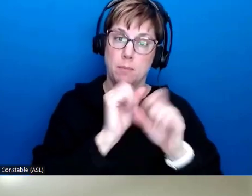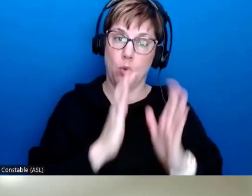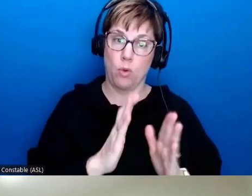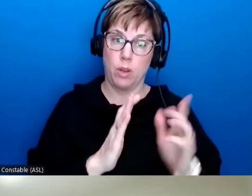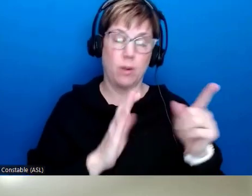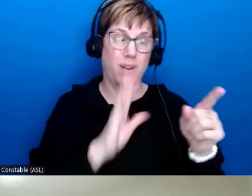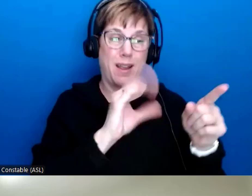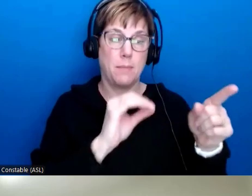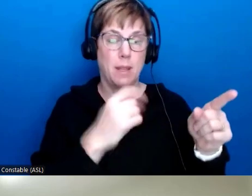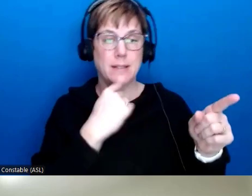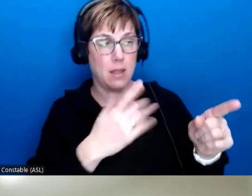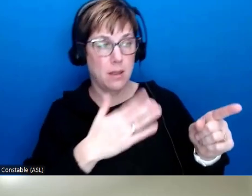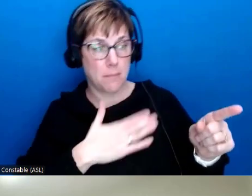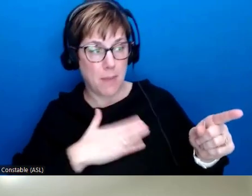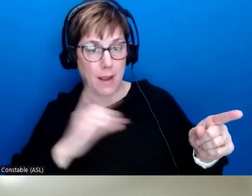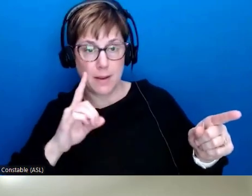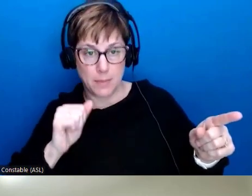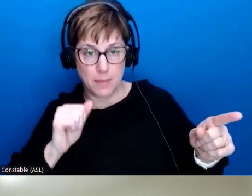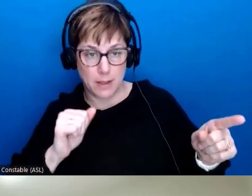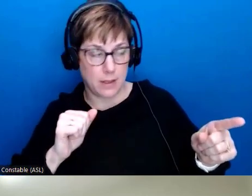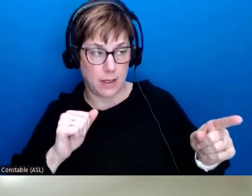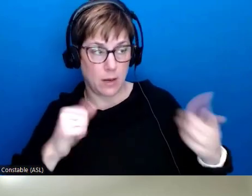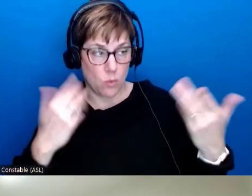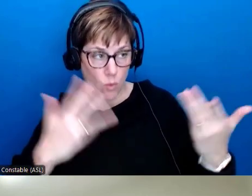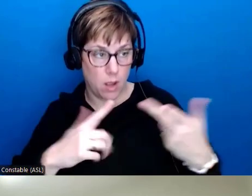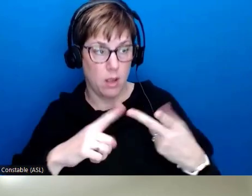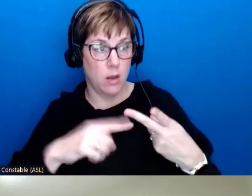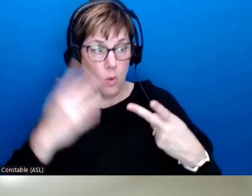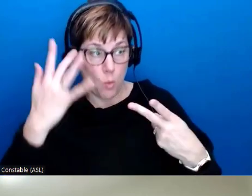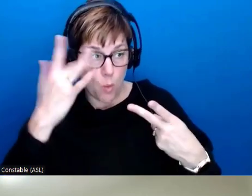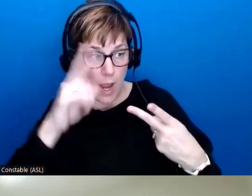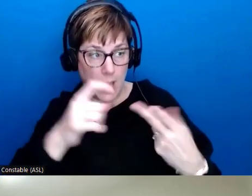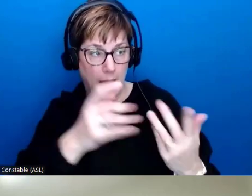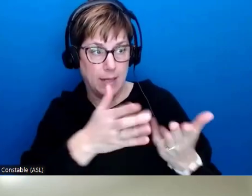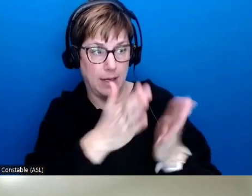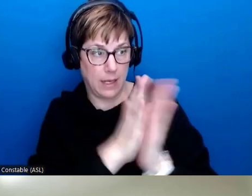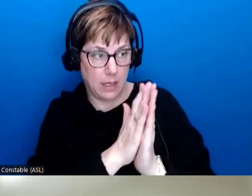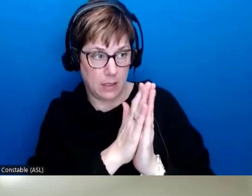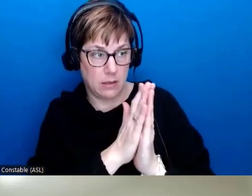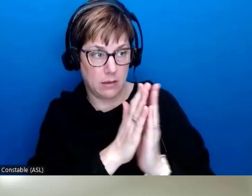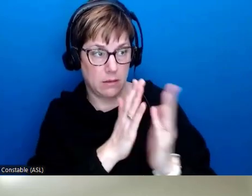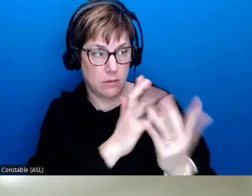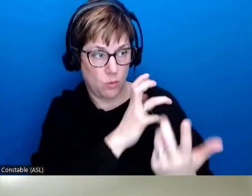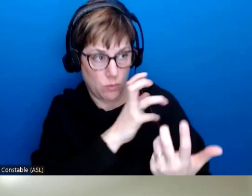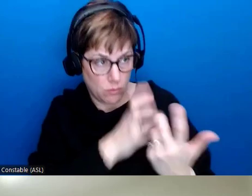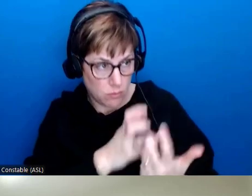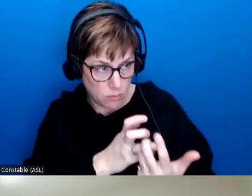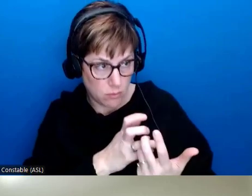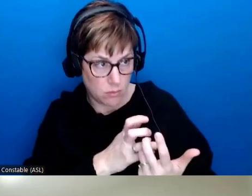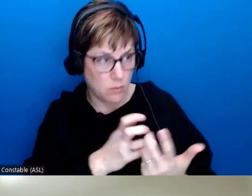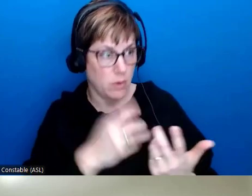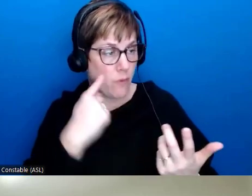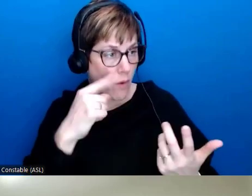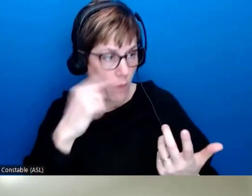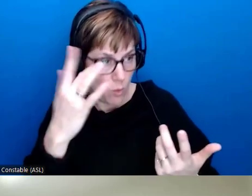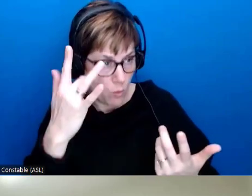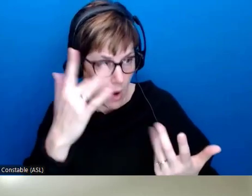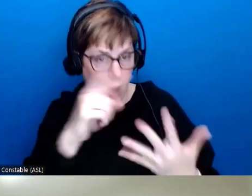disability, the reason of the request, and what exactly you're requesting, the requested accommodation.